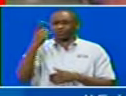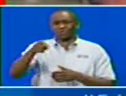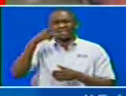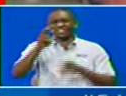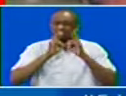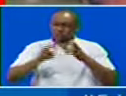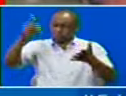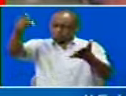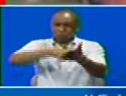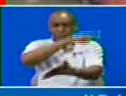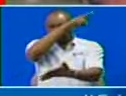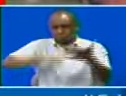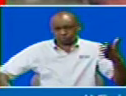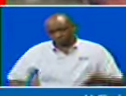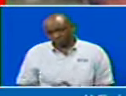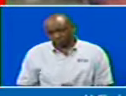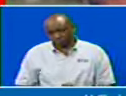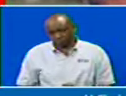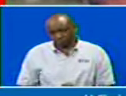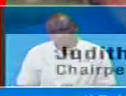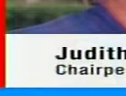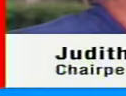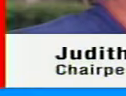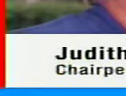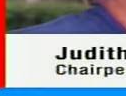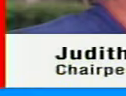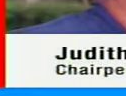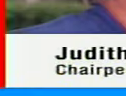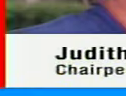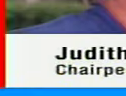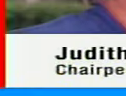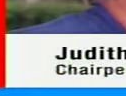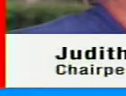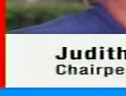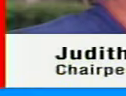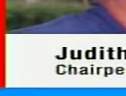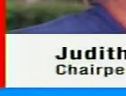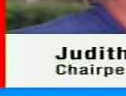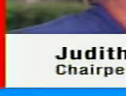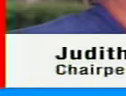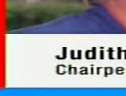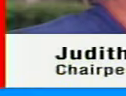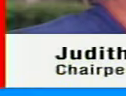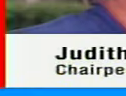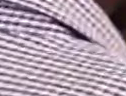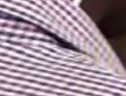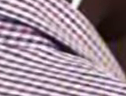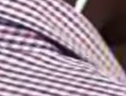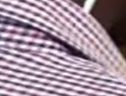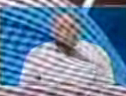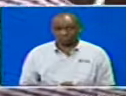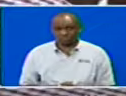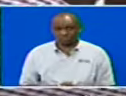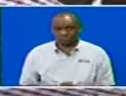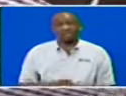the results of the gubernatorial race, insisting such anomalies could cause discordance among members in the county. For